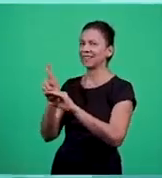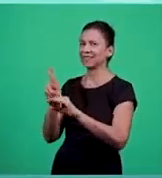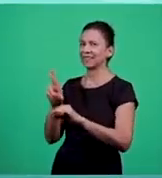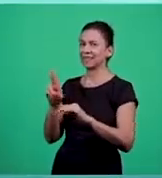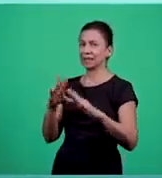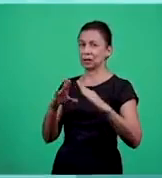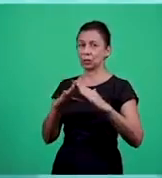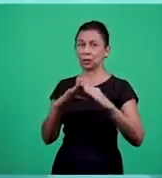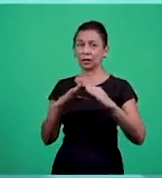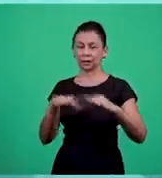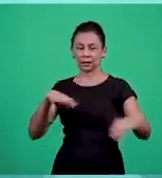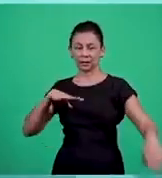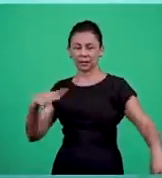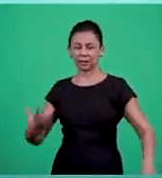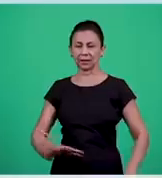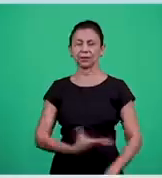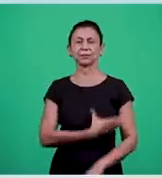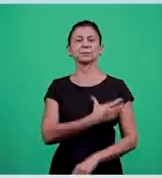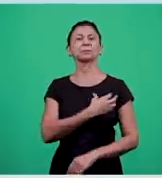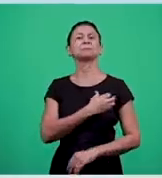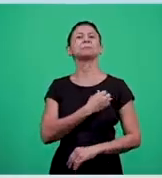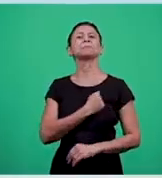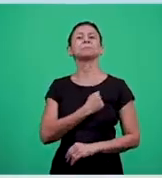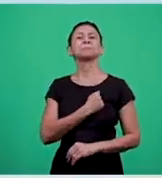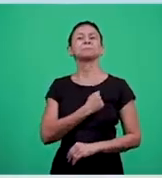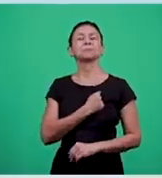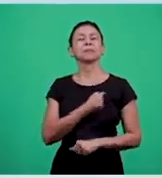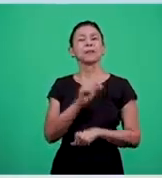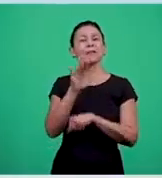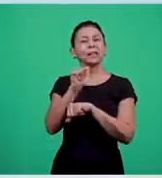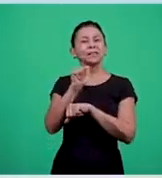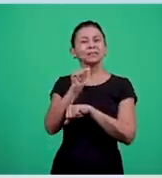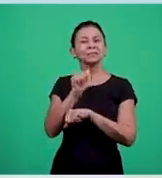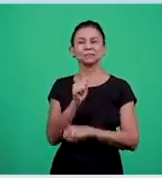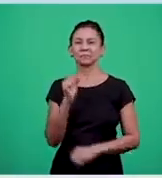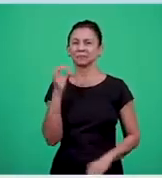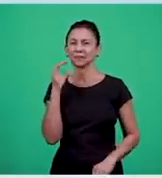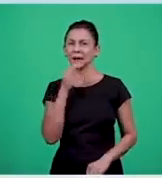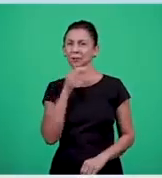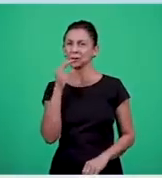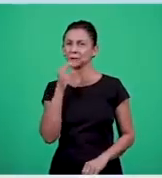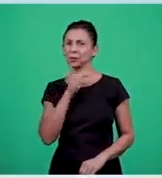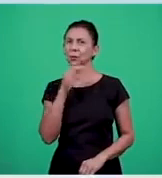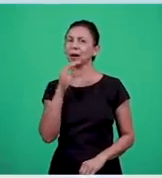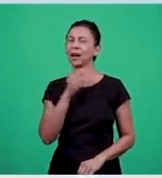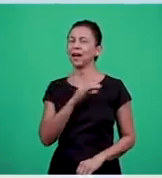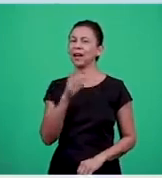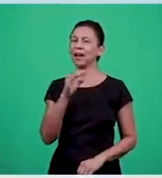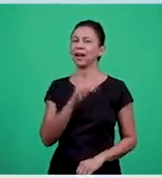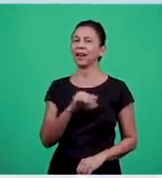Salvation He will bring under His wings. Come quickly, come quickly.